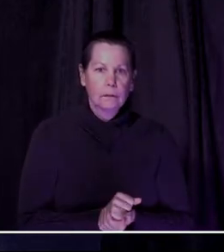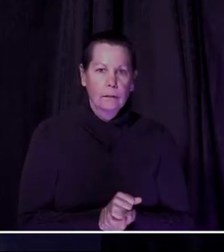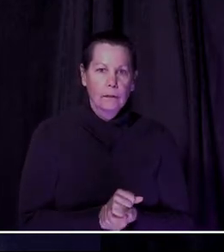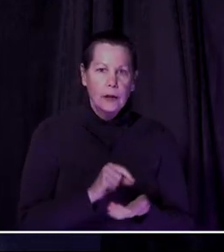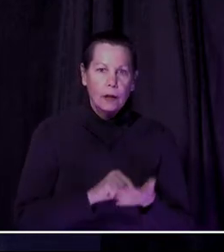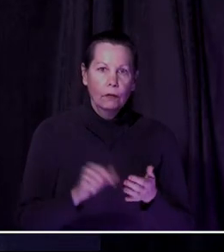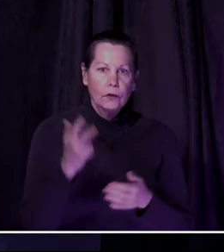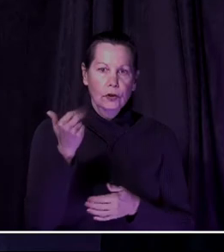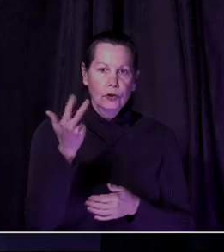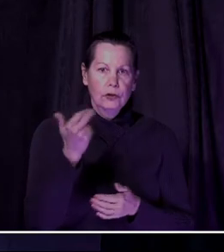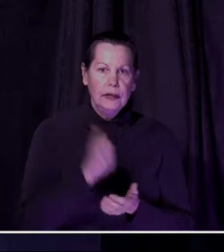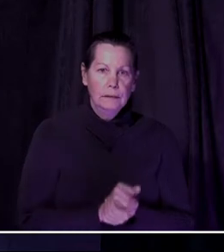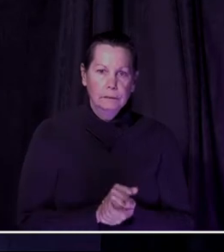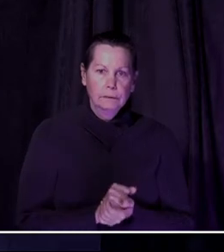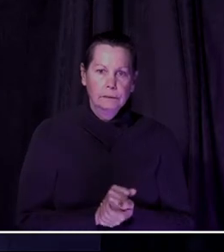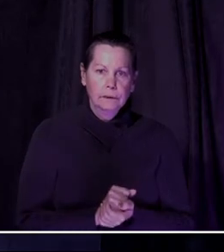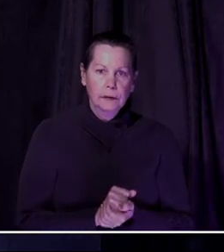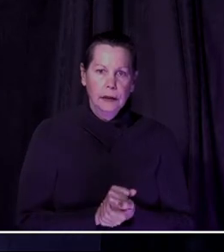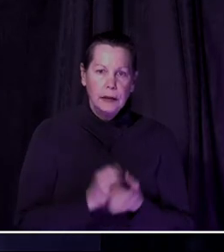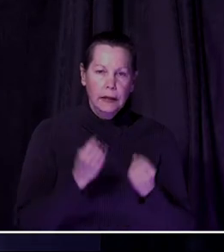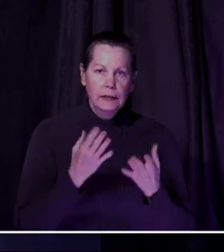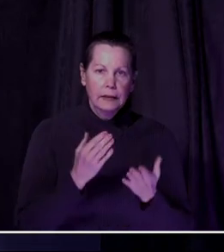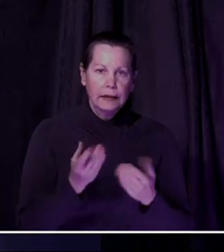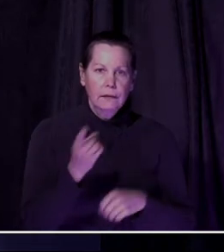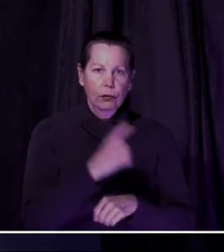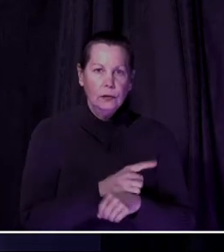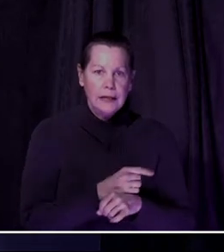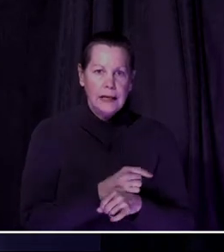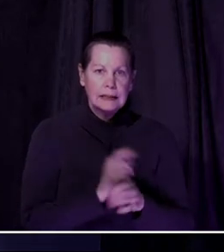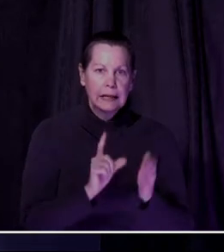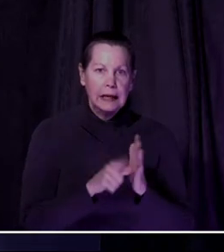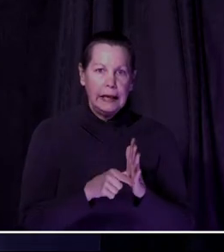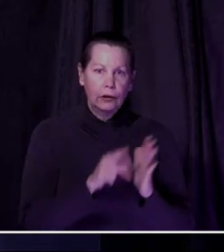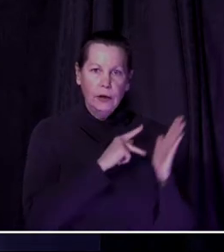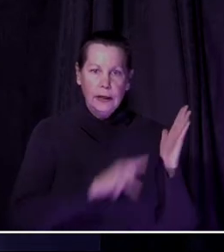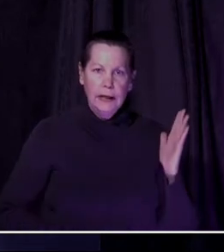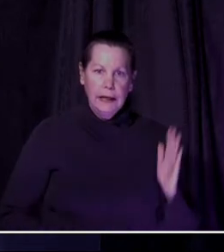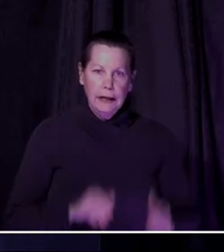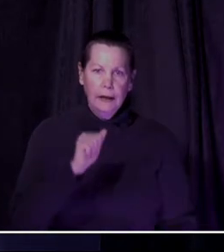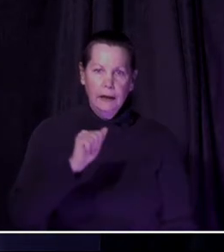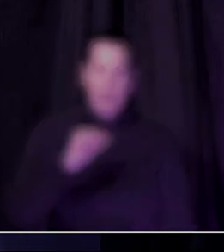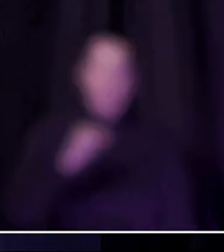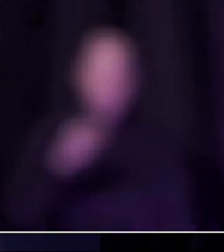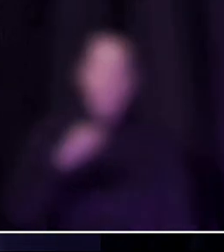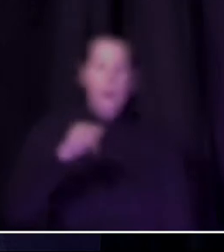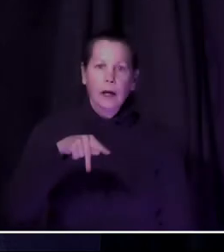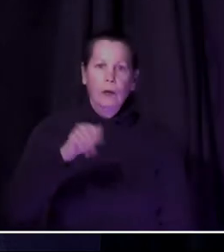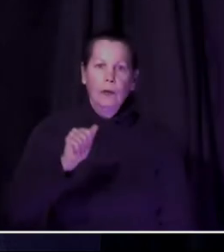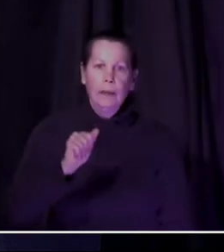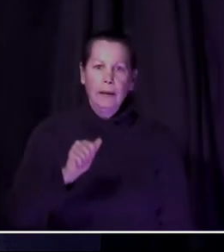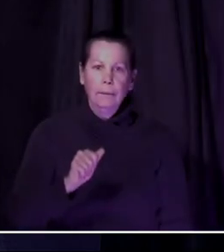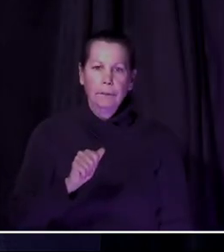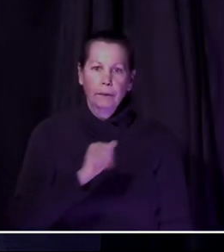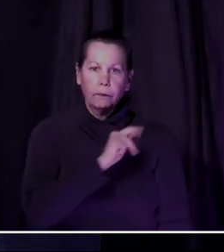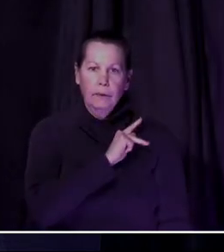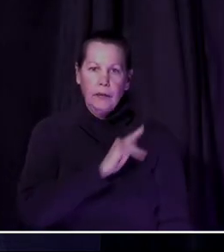Verse 13, several days later, King Agrippa, this guy, King Agrippa, he comes on the